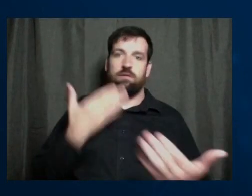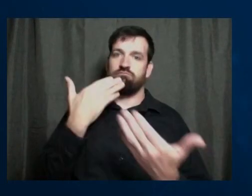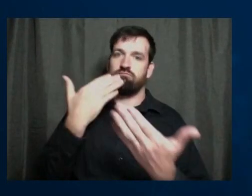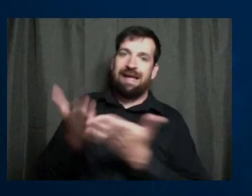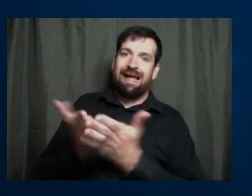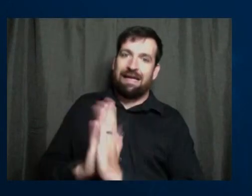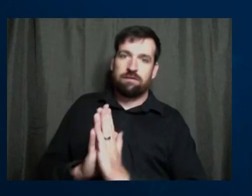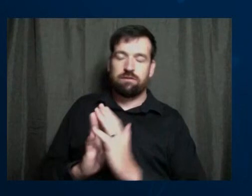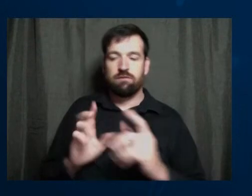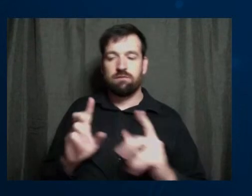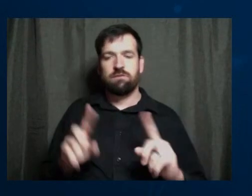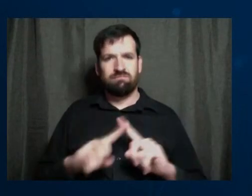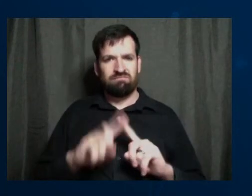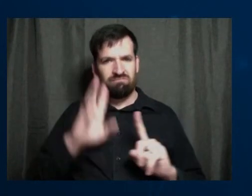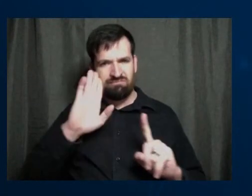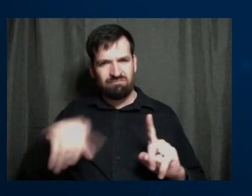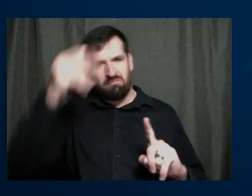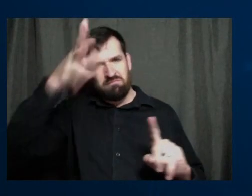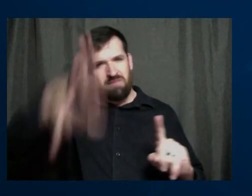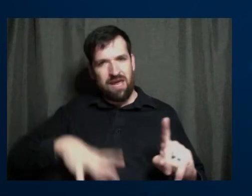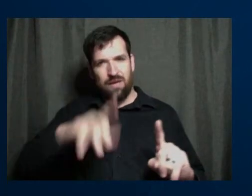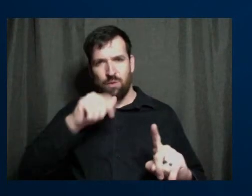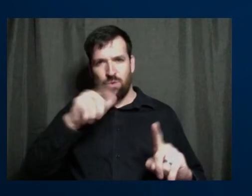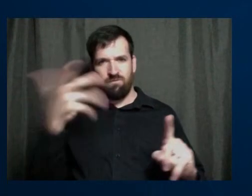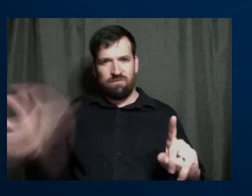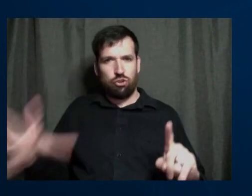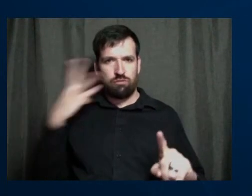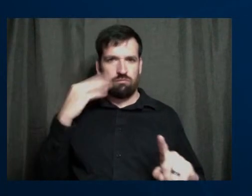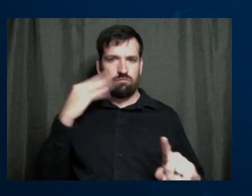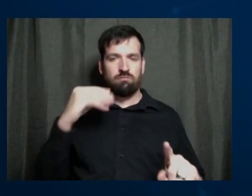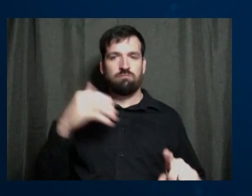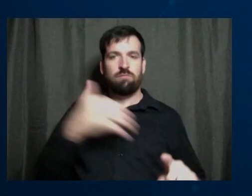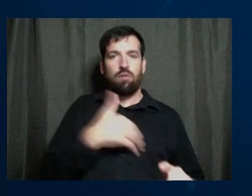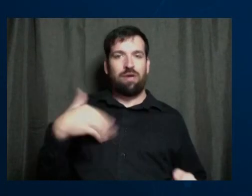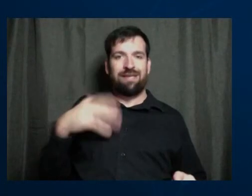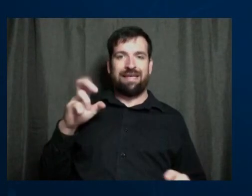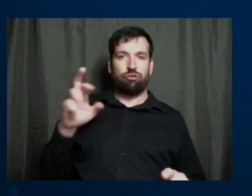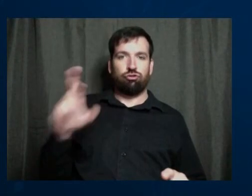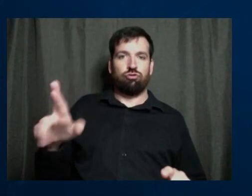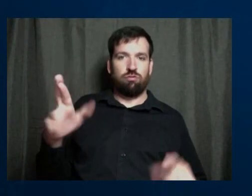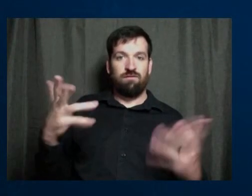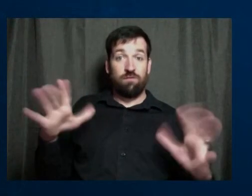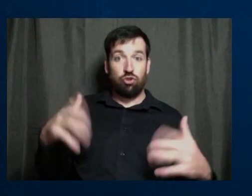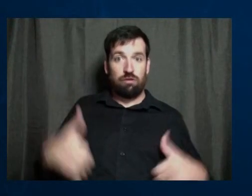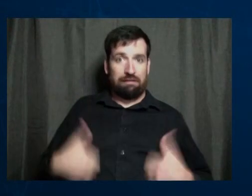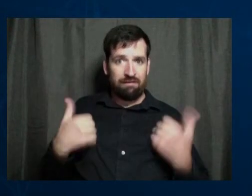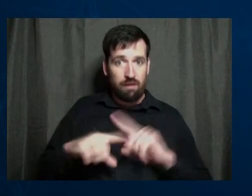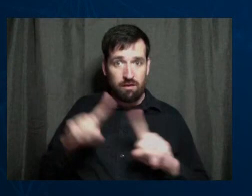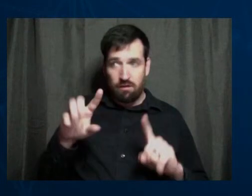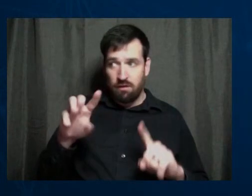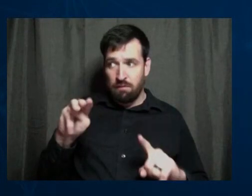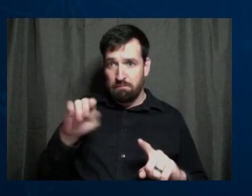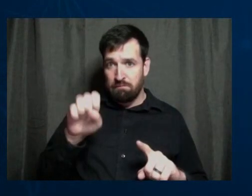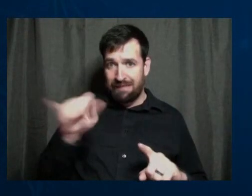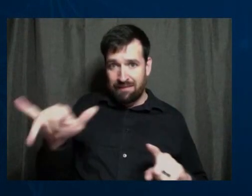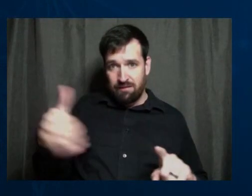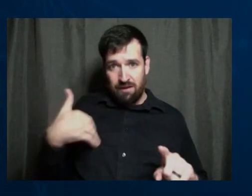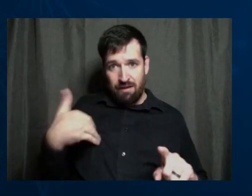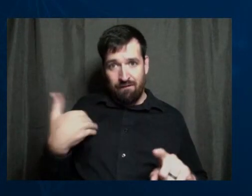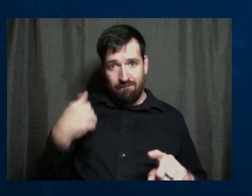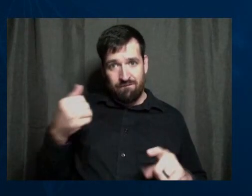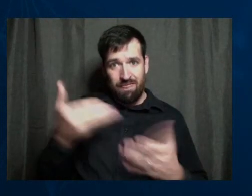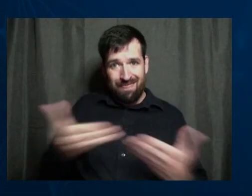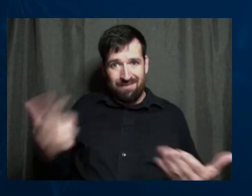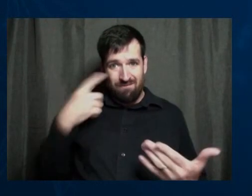he says, I know a man who had breast cancer years ago. He lived after the treatments, but his question is, does Missy have items for men who have